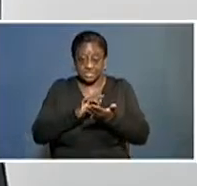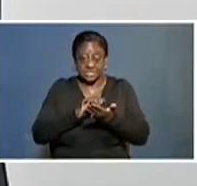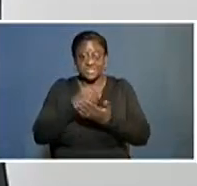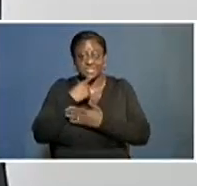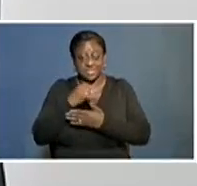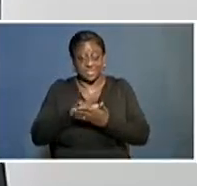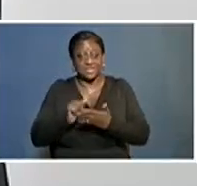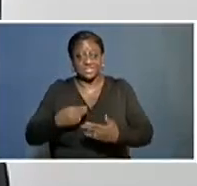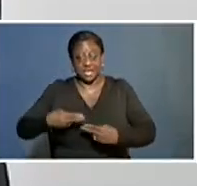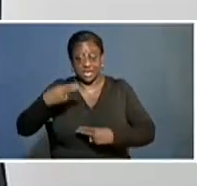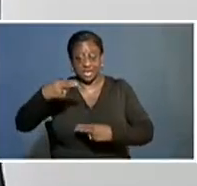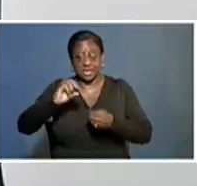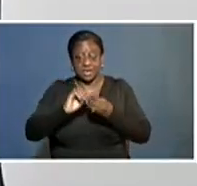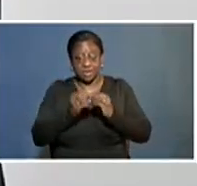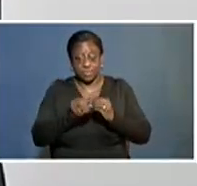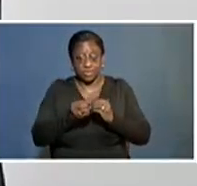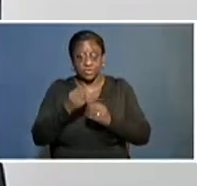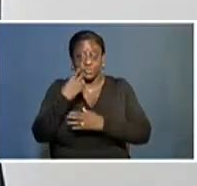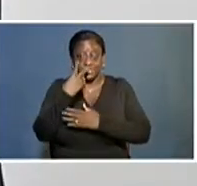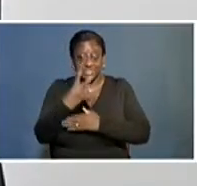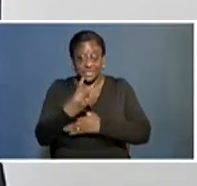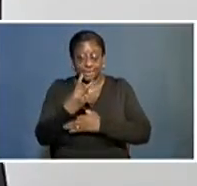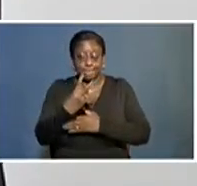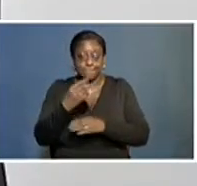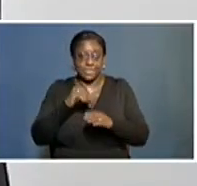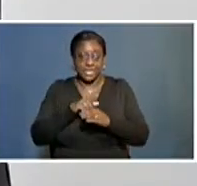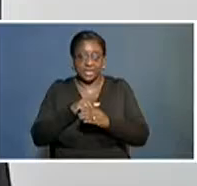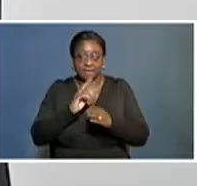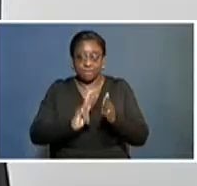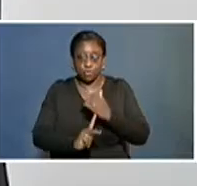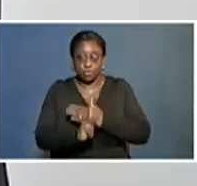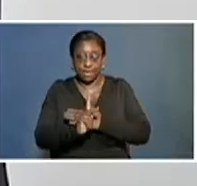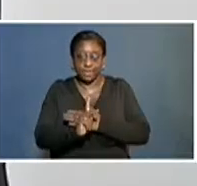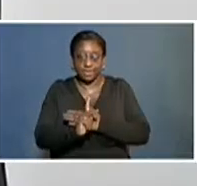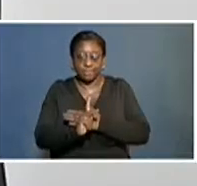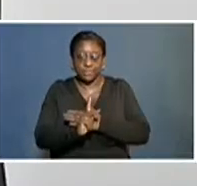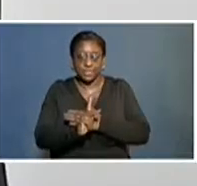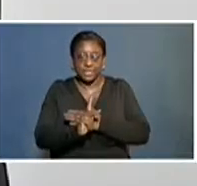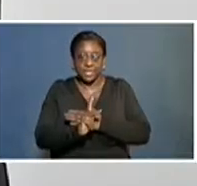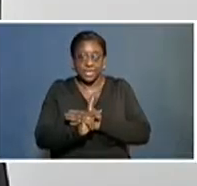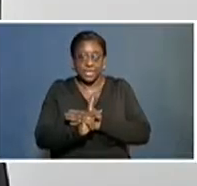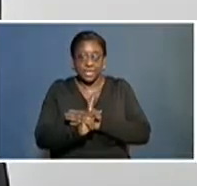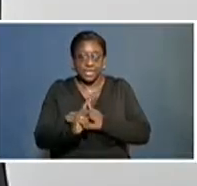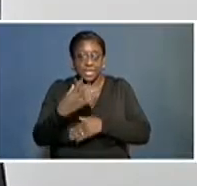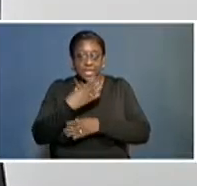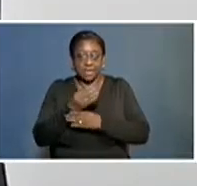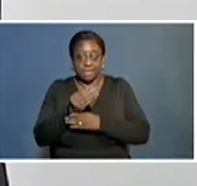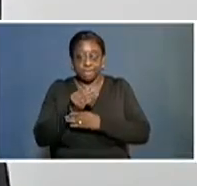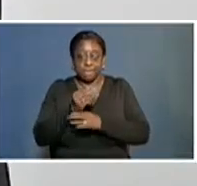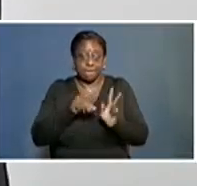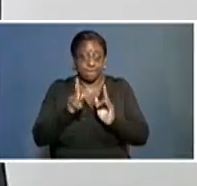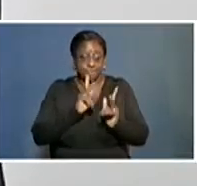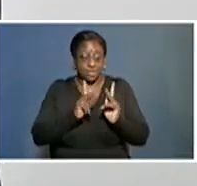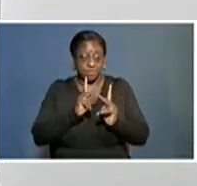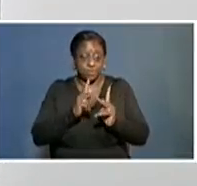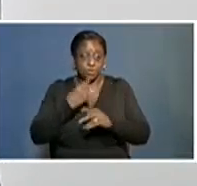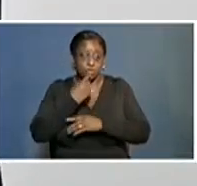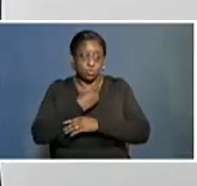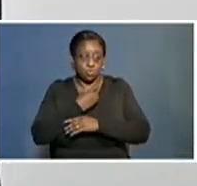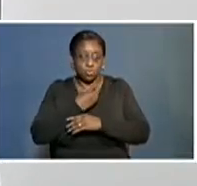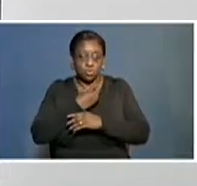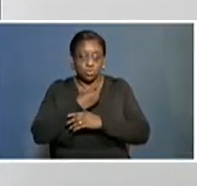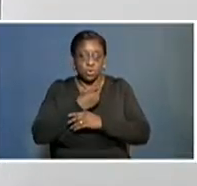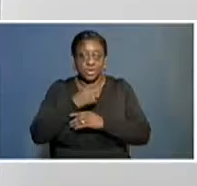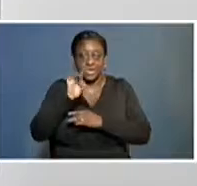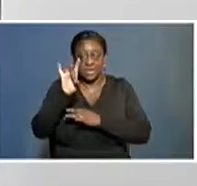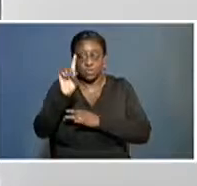number, the highest numbers we've seen currently in our programming. And of those persons who are on treatment,